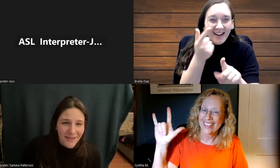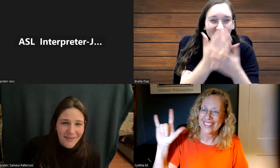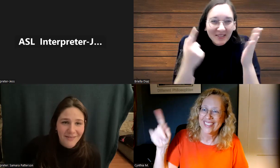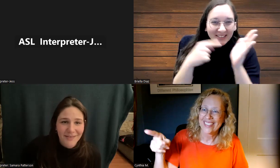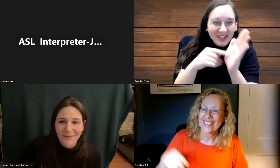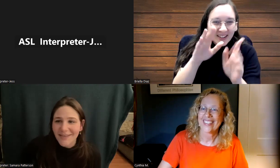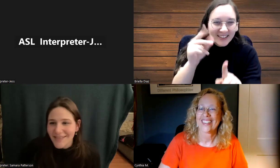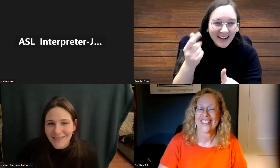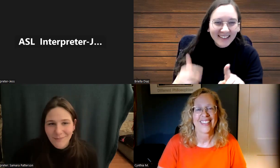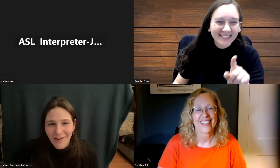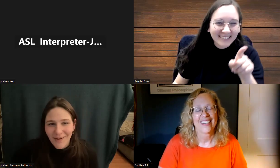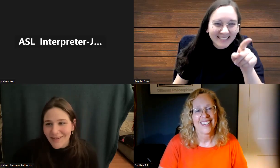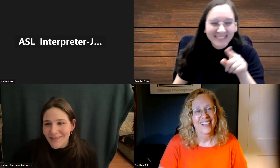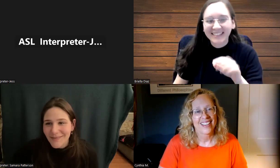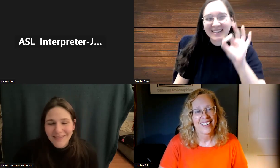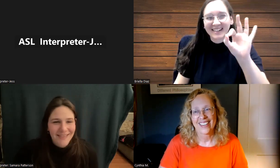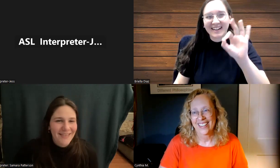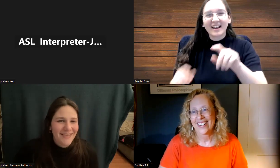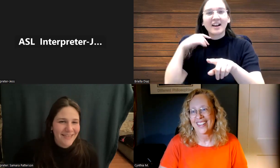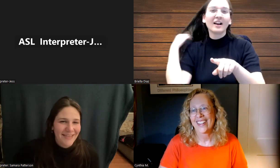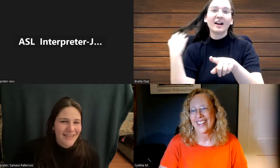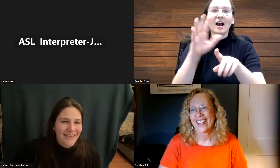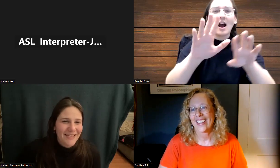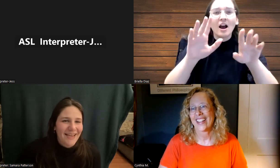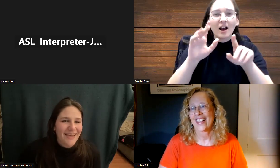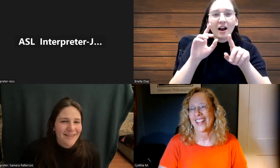Absolutely. Thank you so much. I see some dogs.